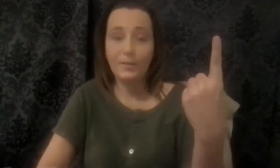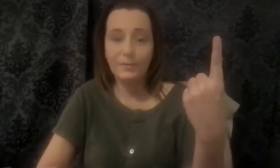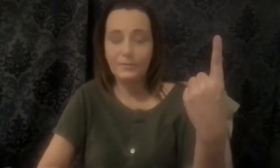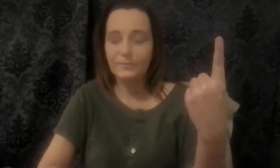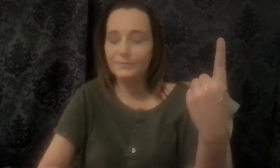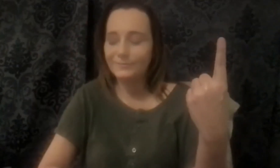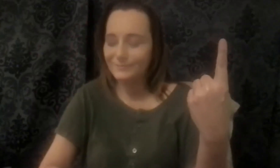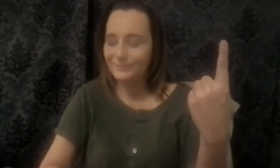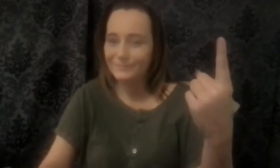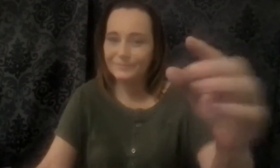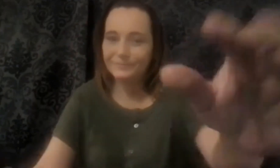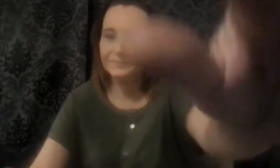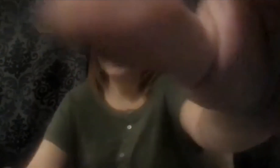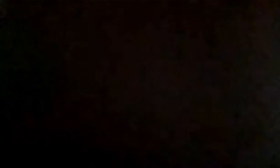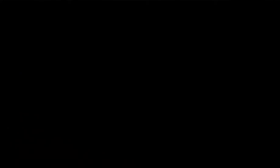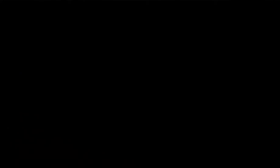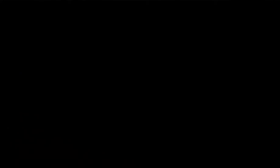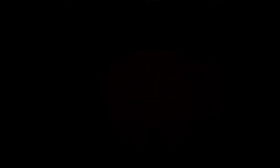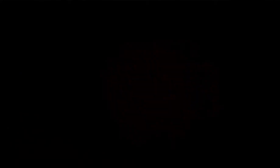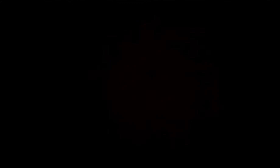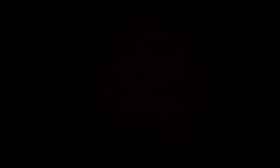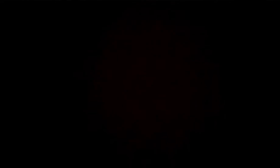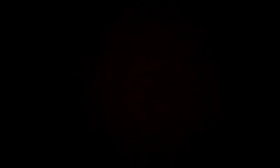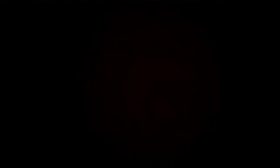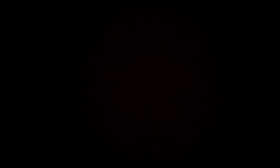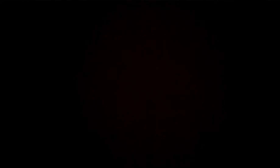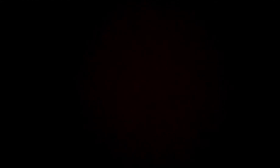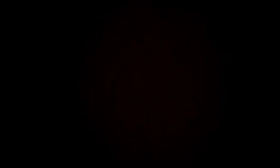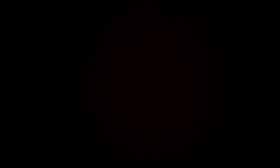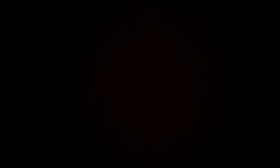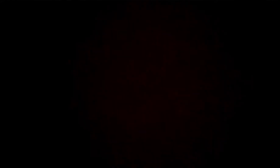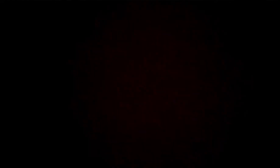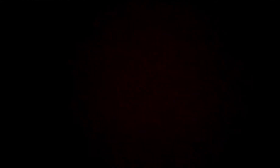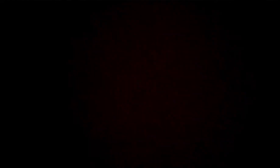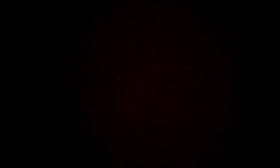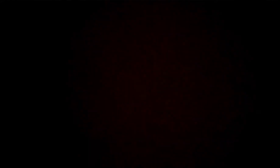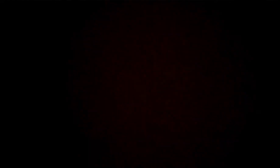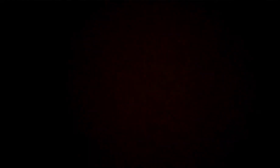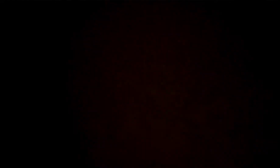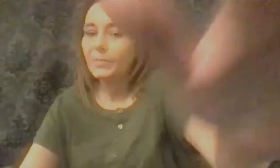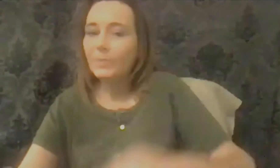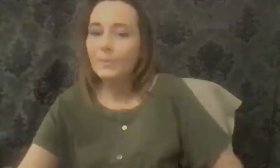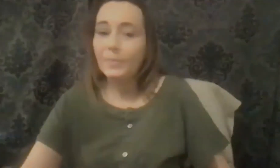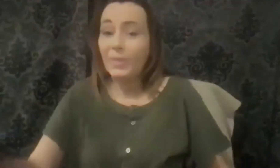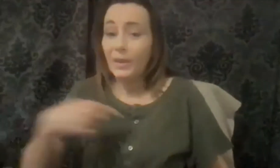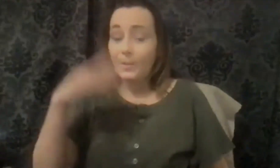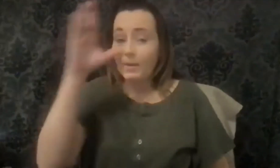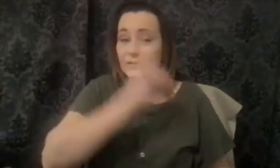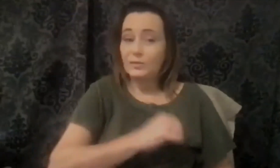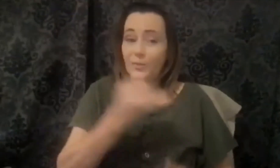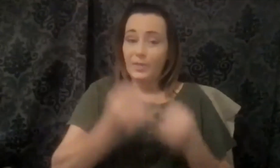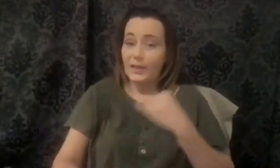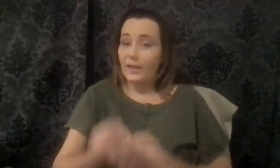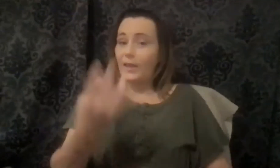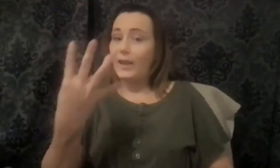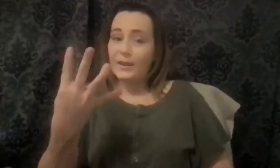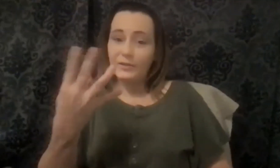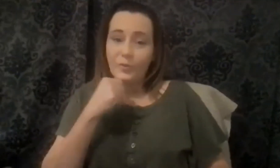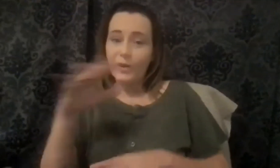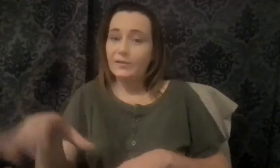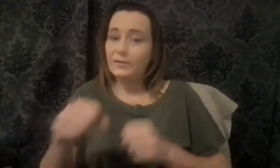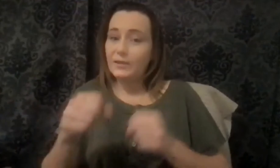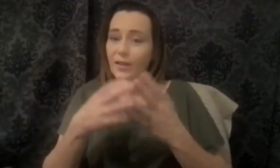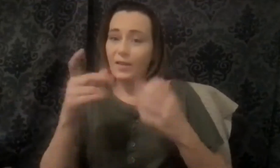Yay. Am I correct in assuming the last four motions will not take much time? That this was really.